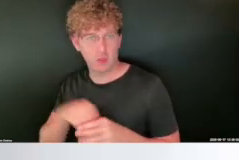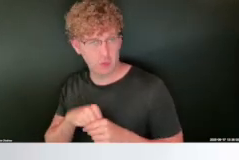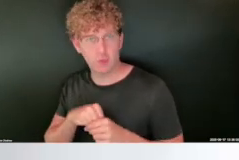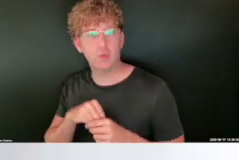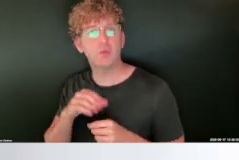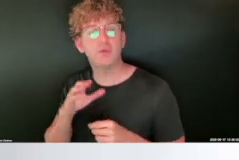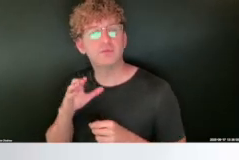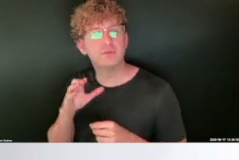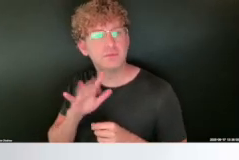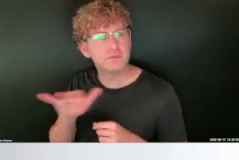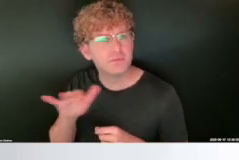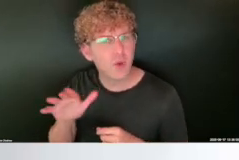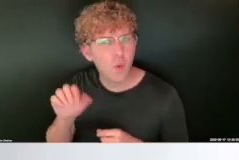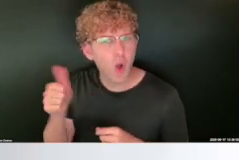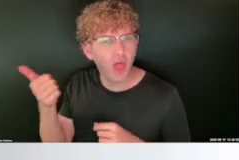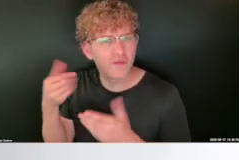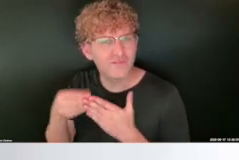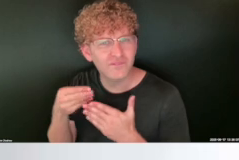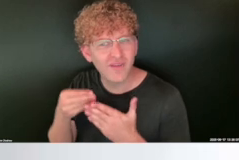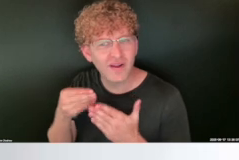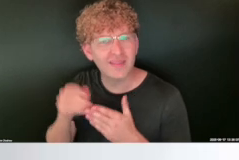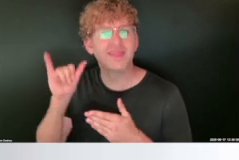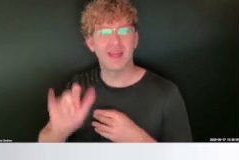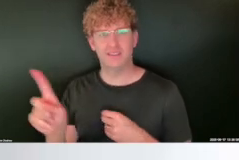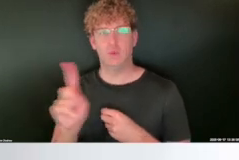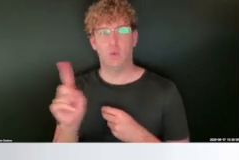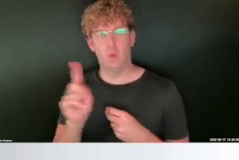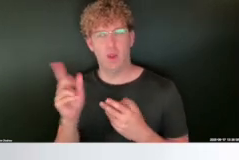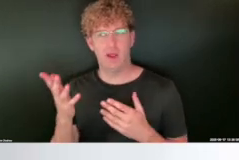funding. So that's where in an earlier slide,